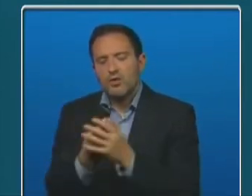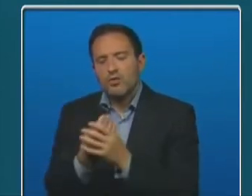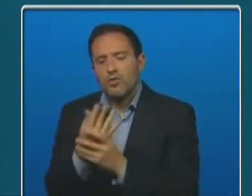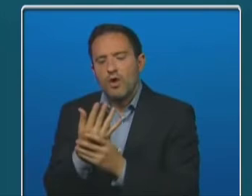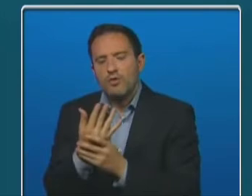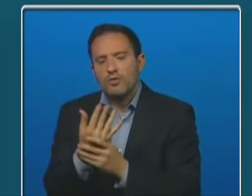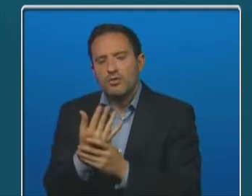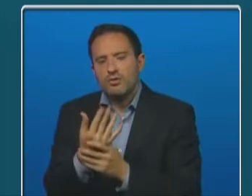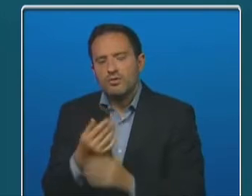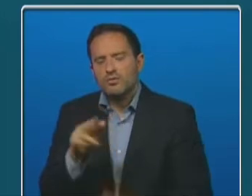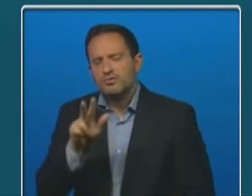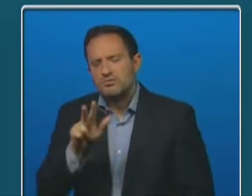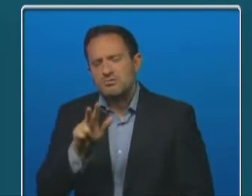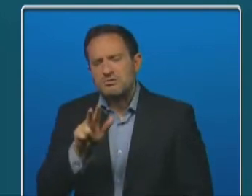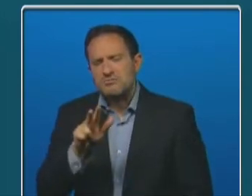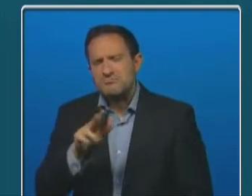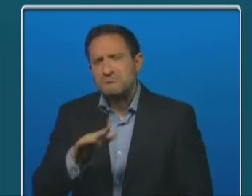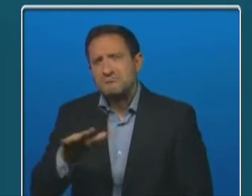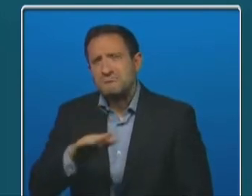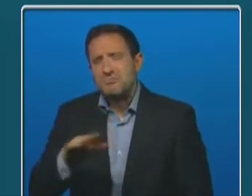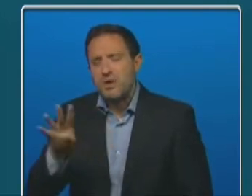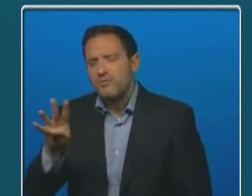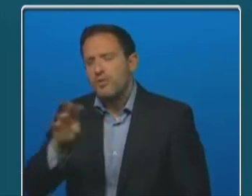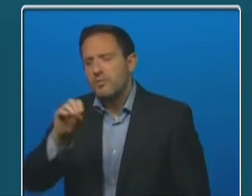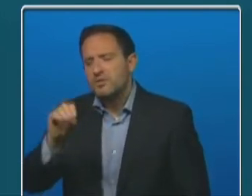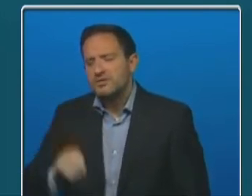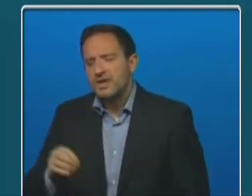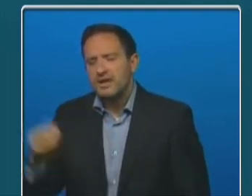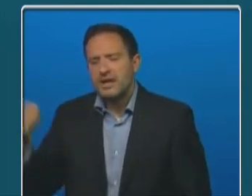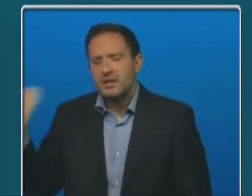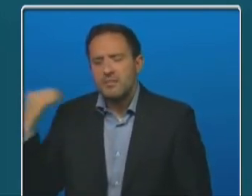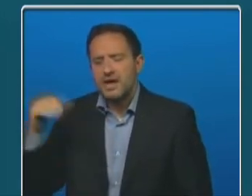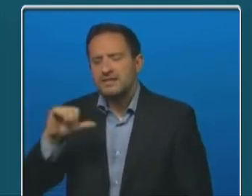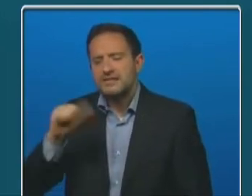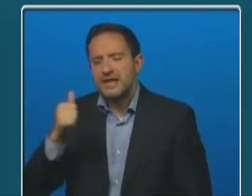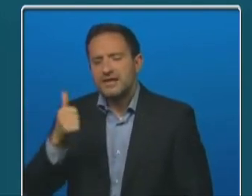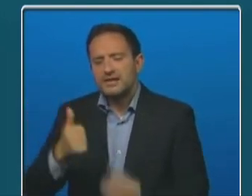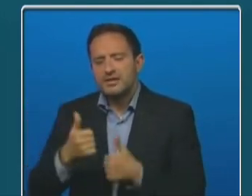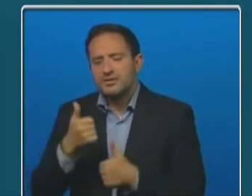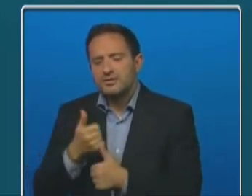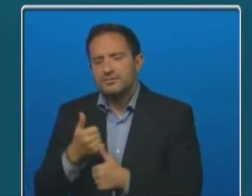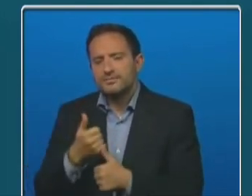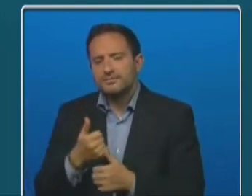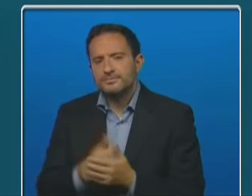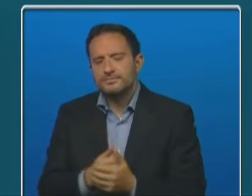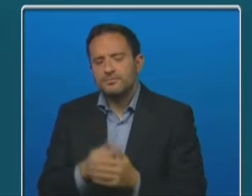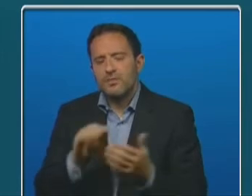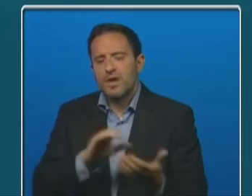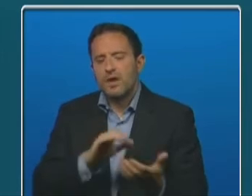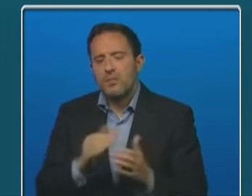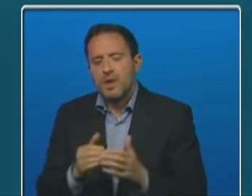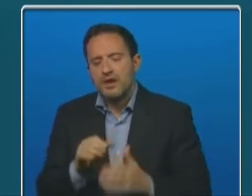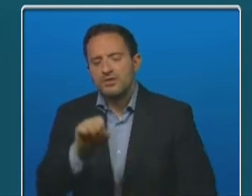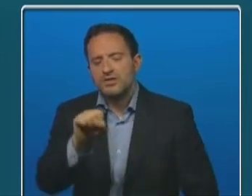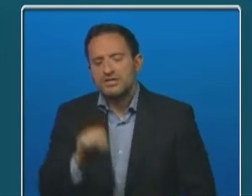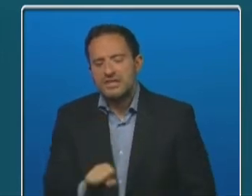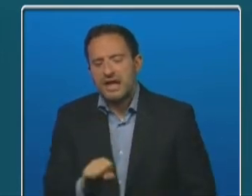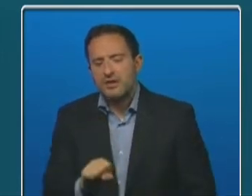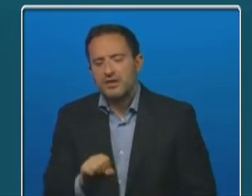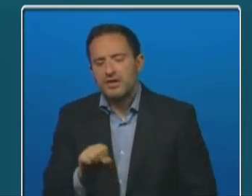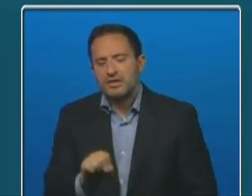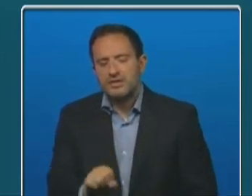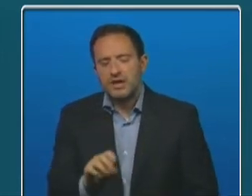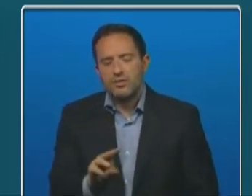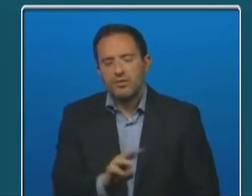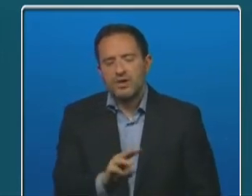was 3 or 4% over the last decade. And that's in comparison to the South and the West, where we saw about